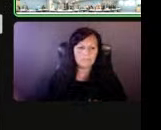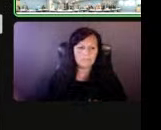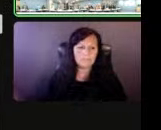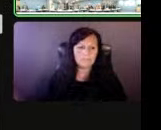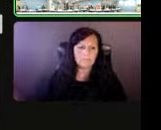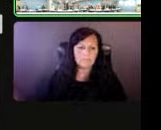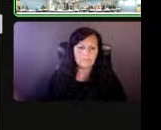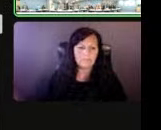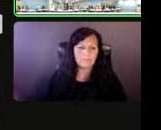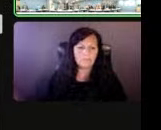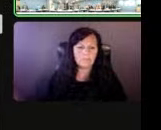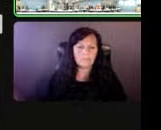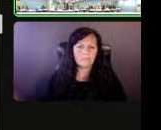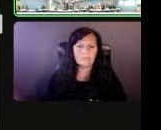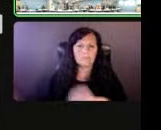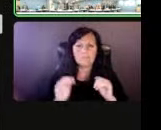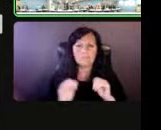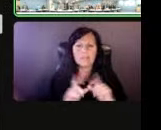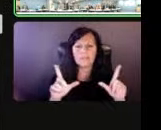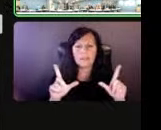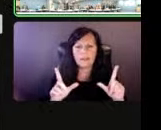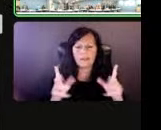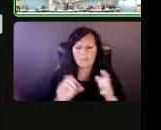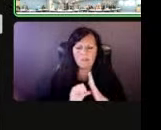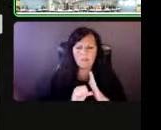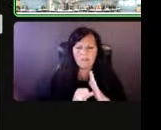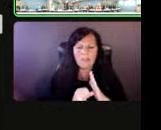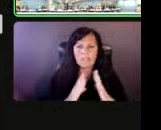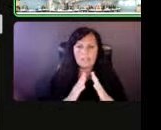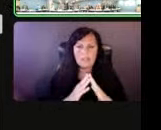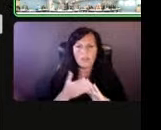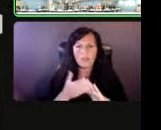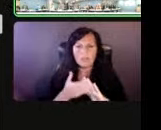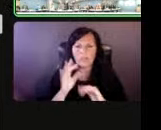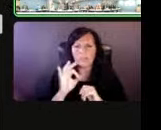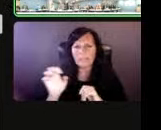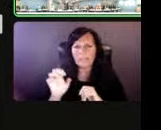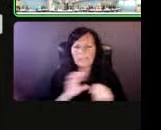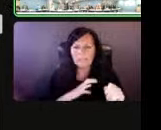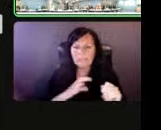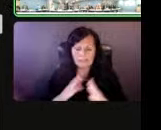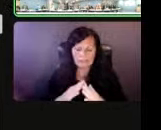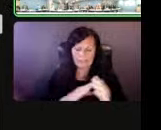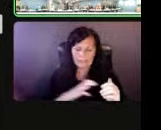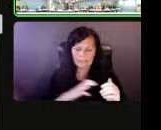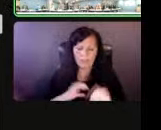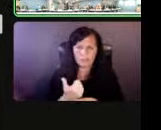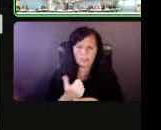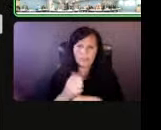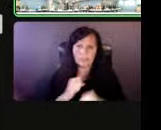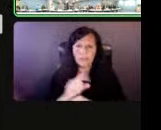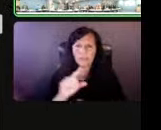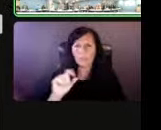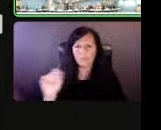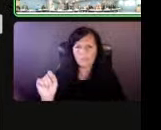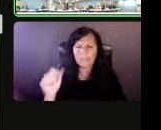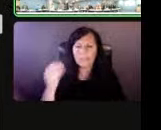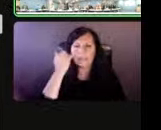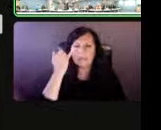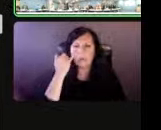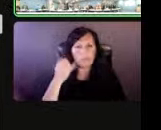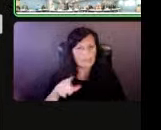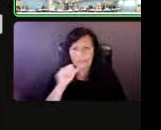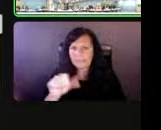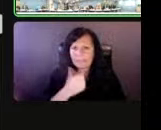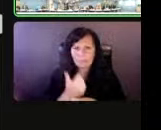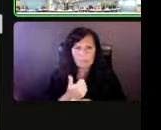This third slide, and I like to highlight this, the city operations fee that the city council implemented in 2020. If it hadn't implemented that